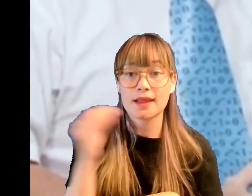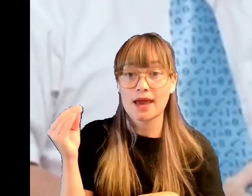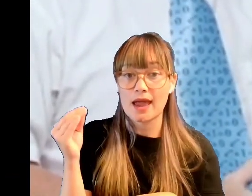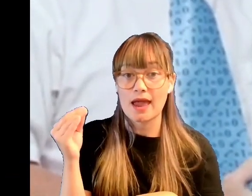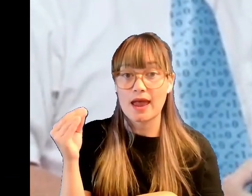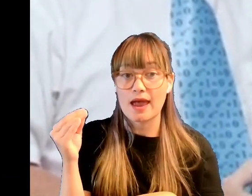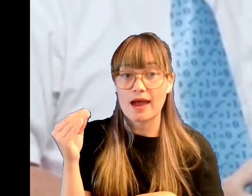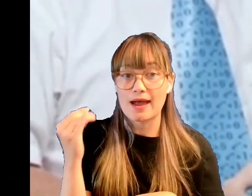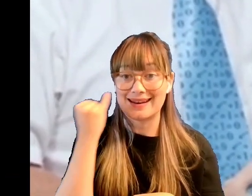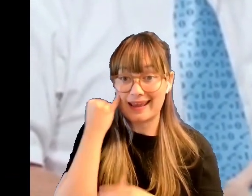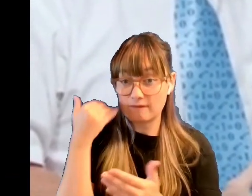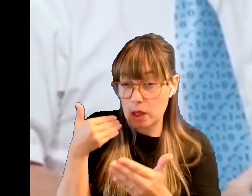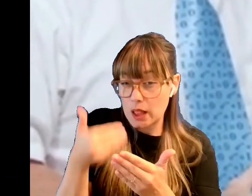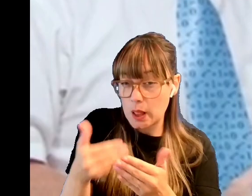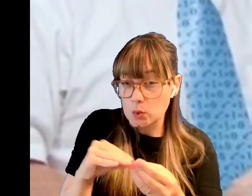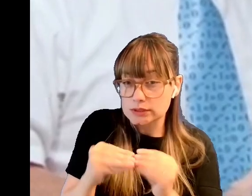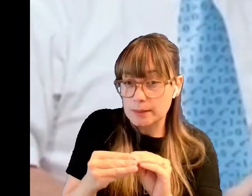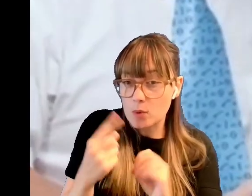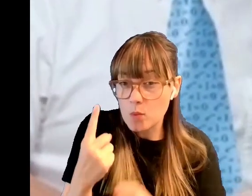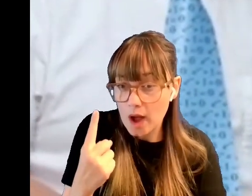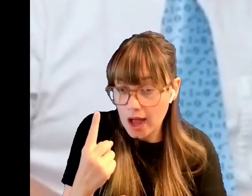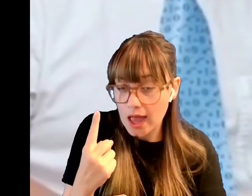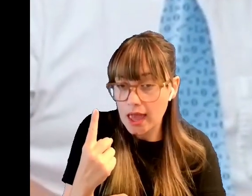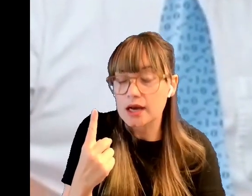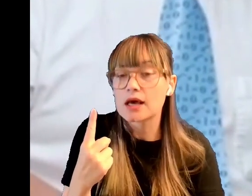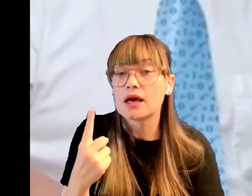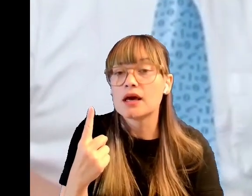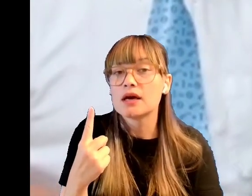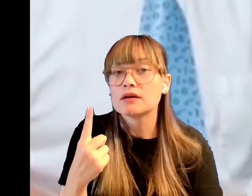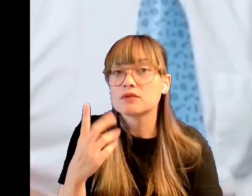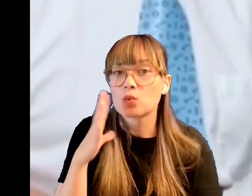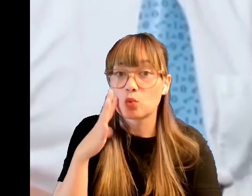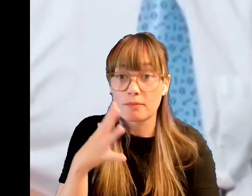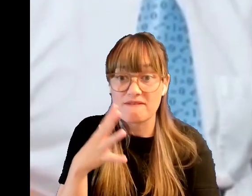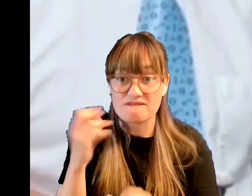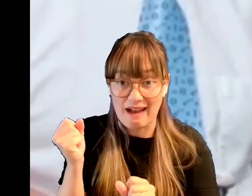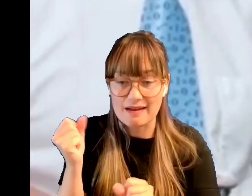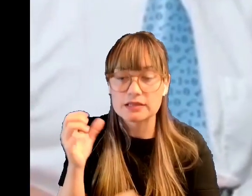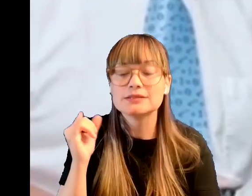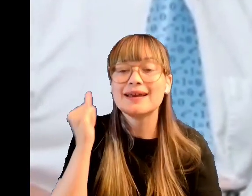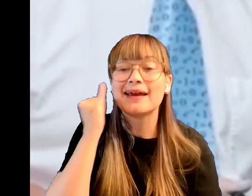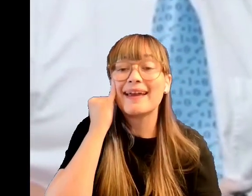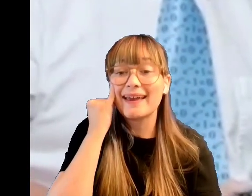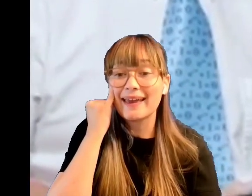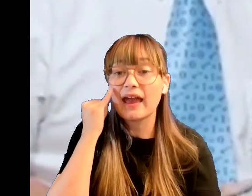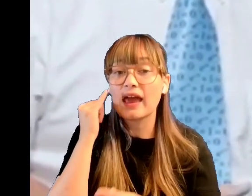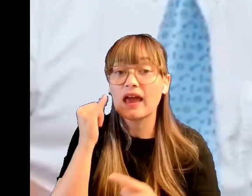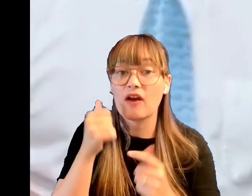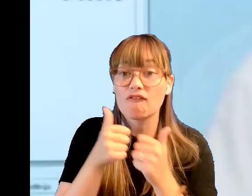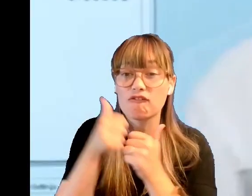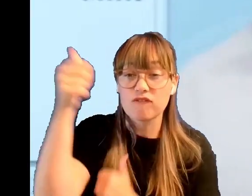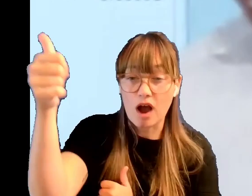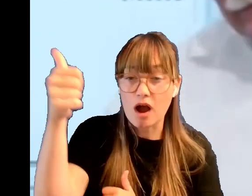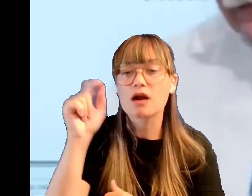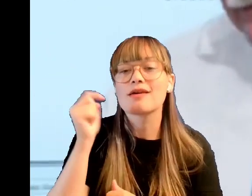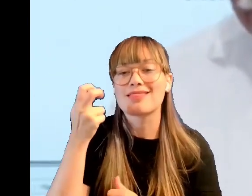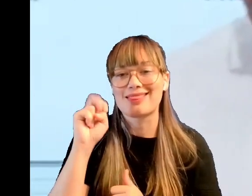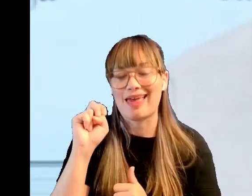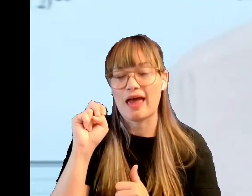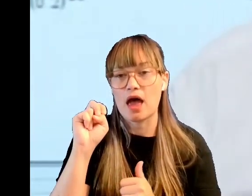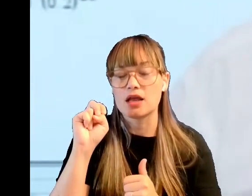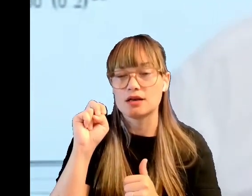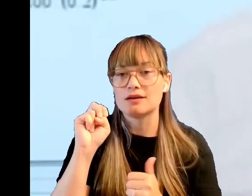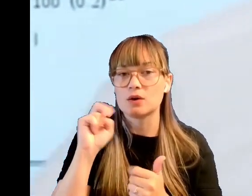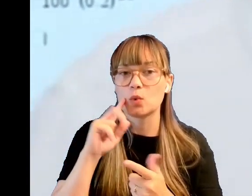away from 1 it is, the faster it grows or the faster it decays. Okay? So that's our